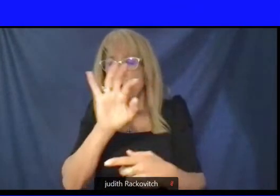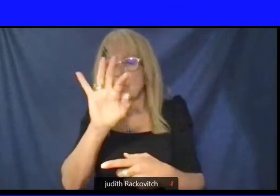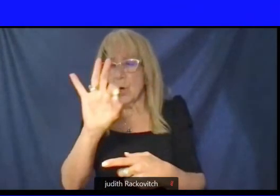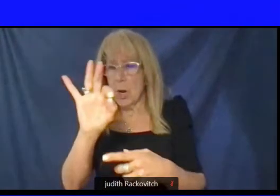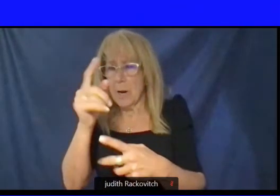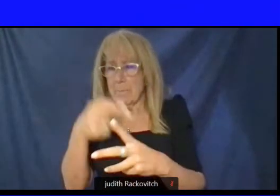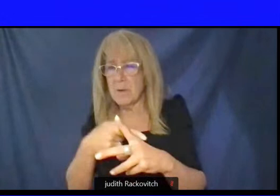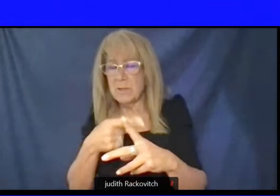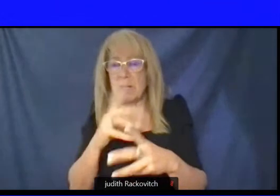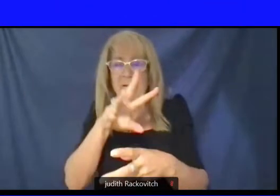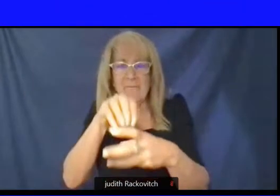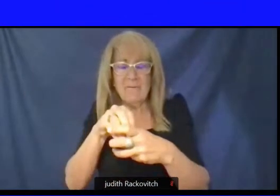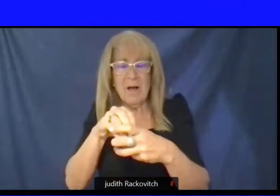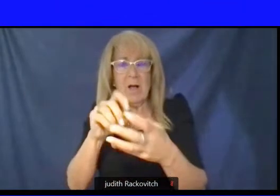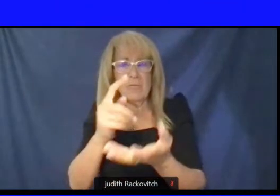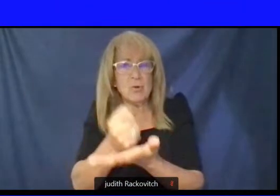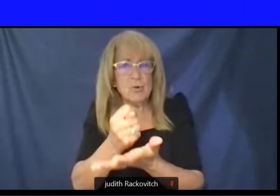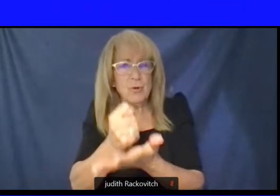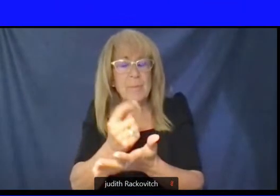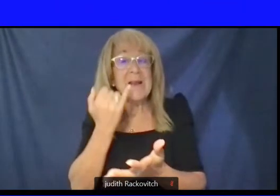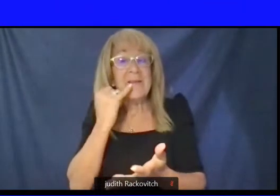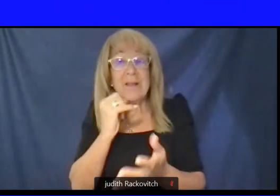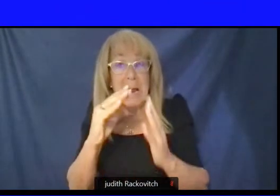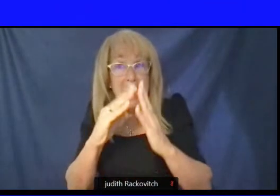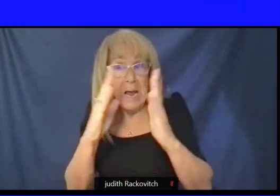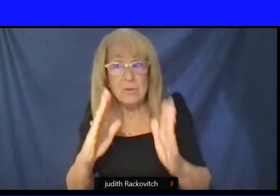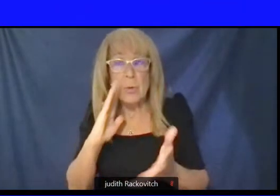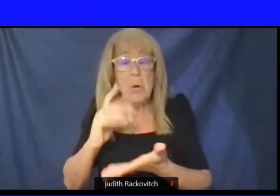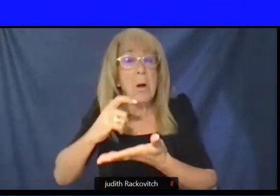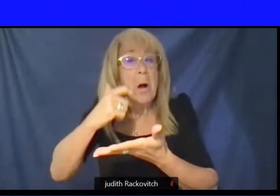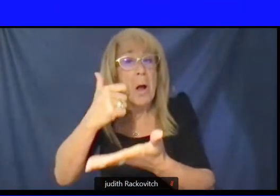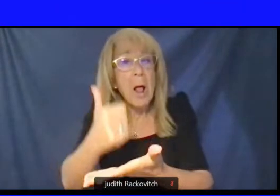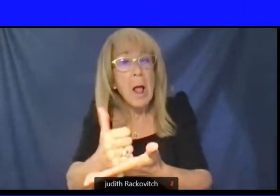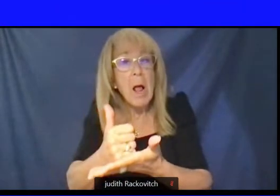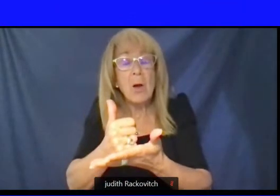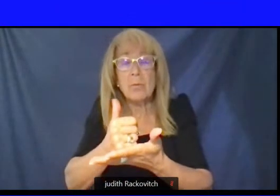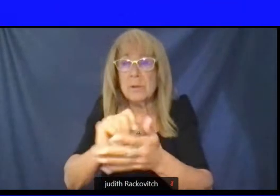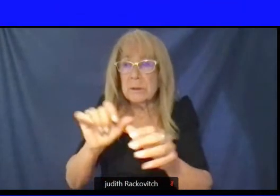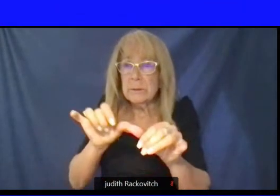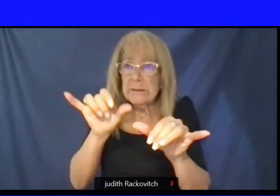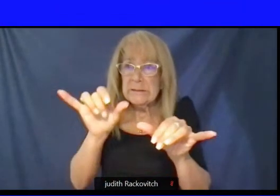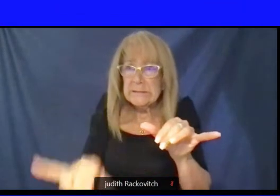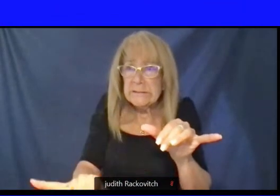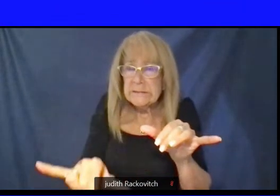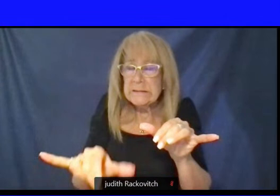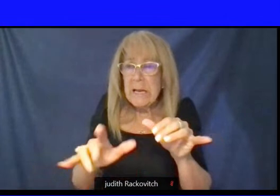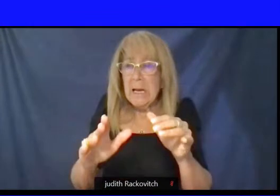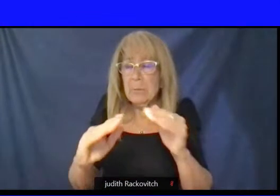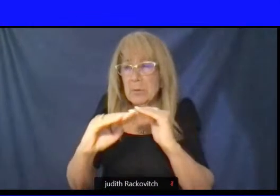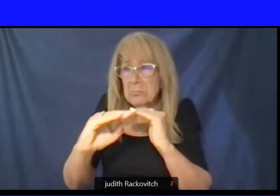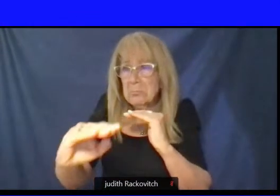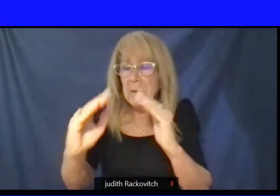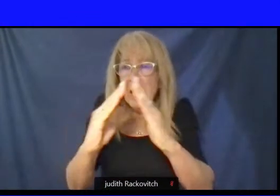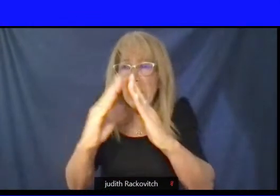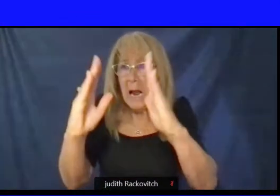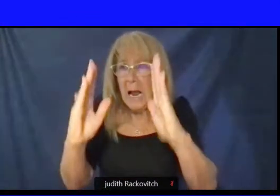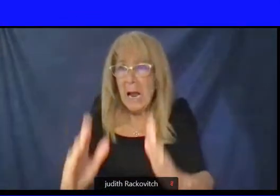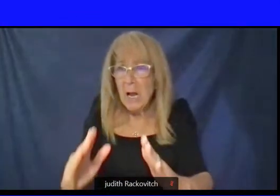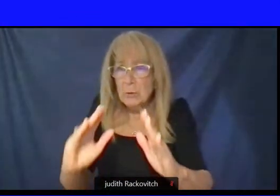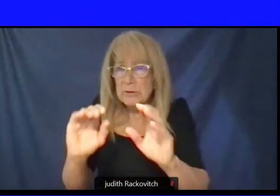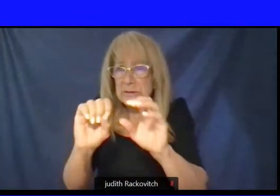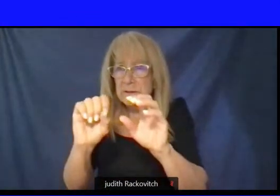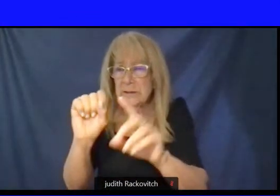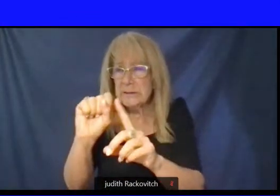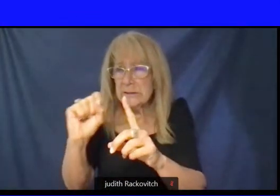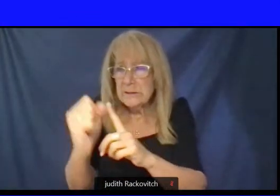be followed, but they would be transitioned from the Pathway Home program to another care management, lower level care management program.